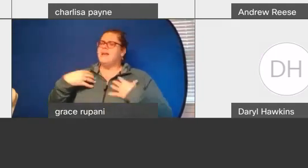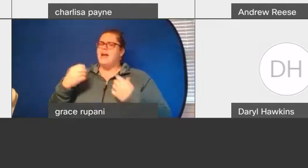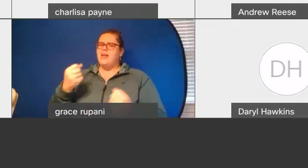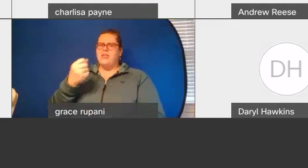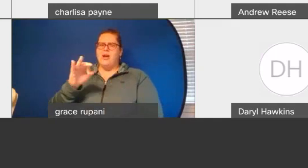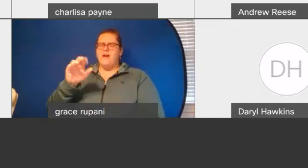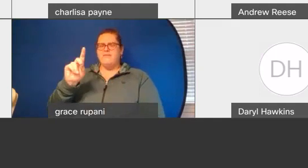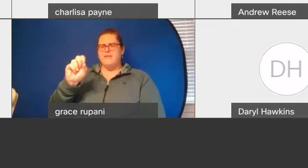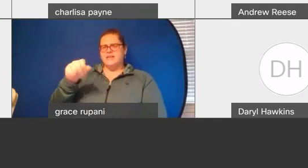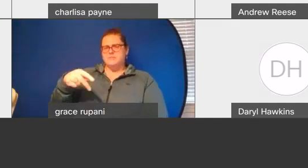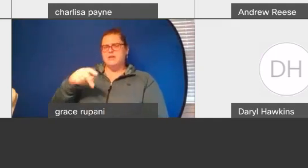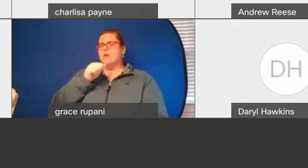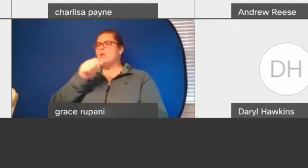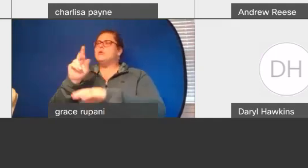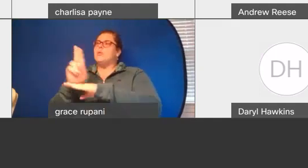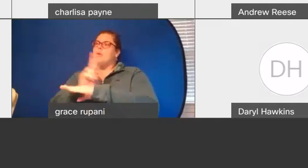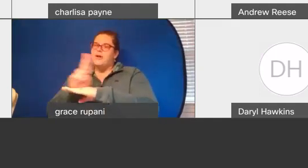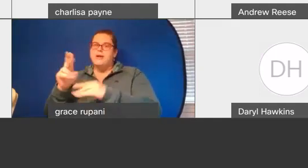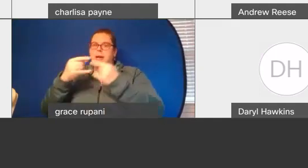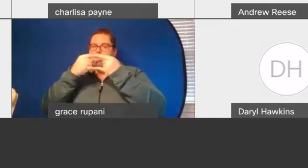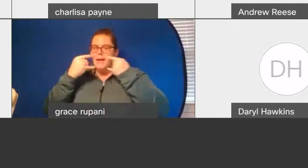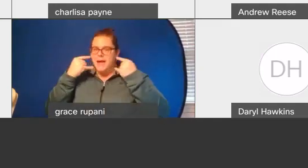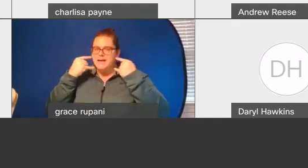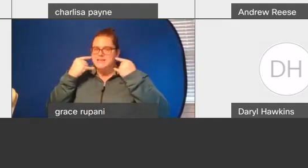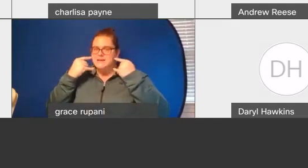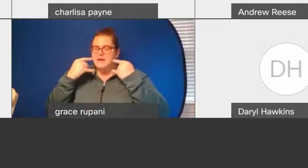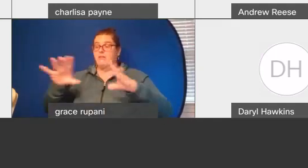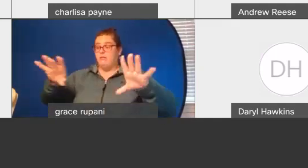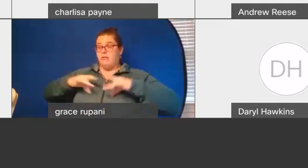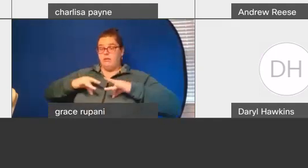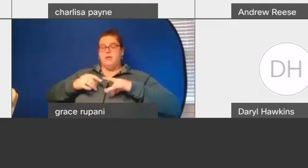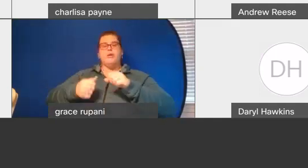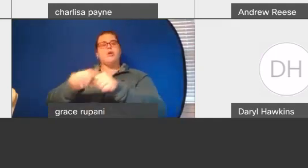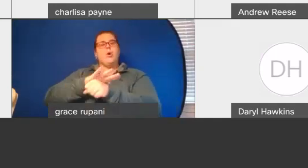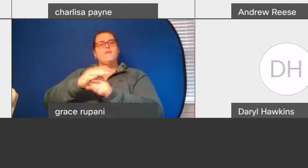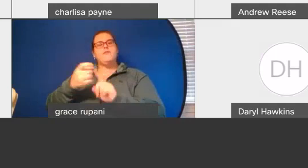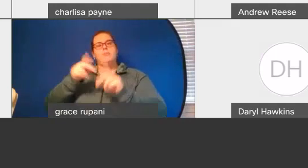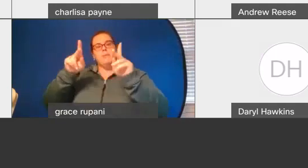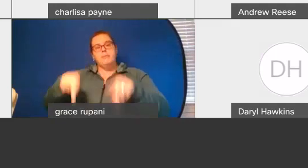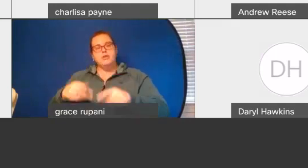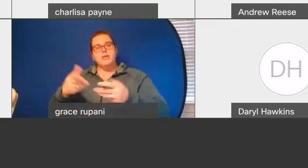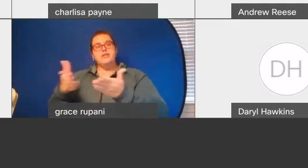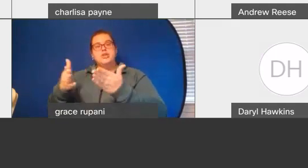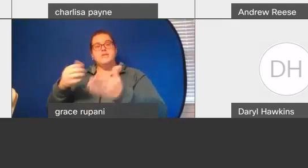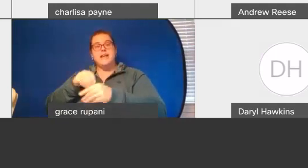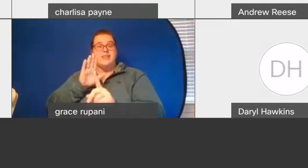was wearing a mask having contracted COVID from the person they were serving in their home?